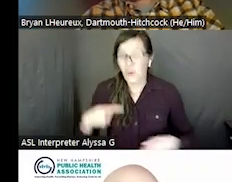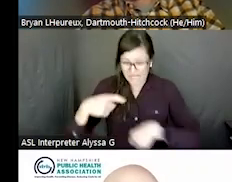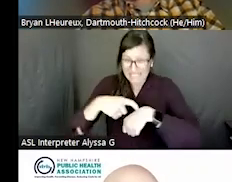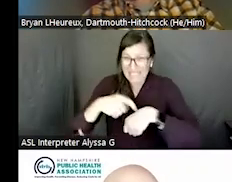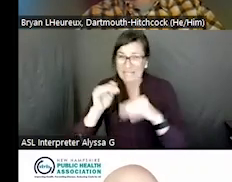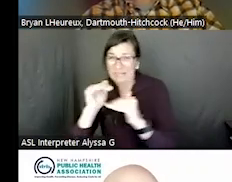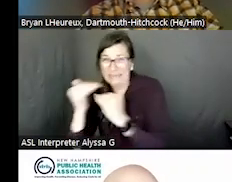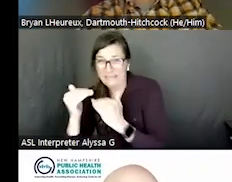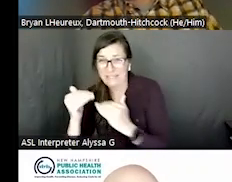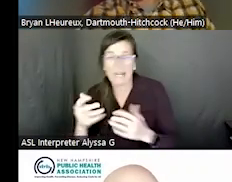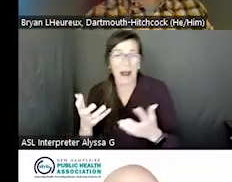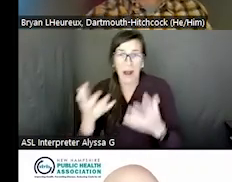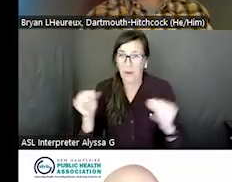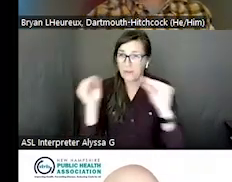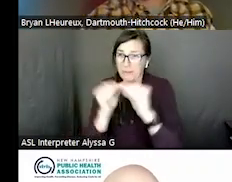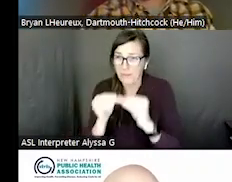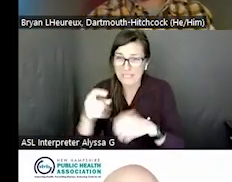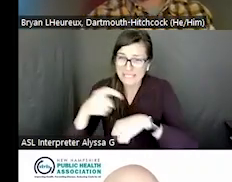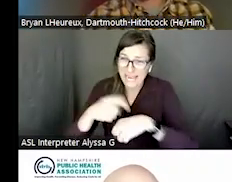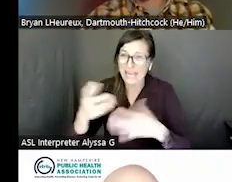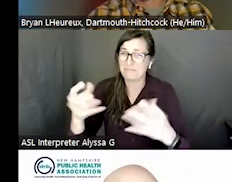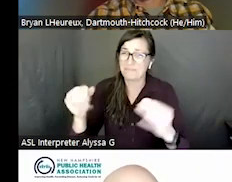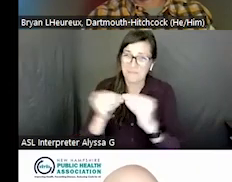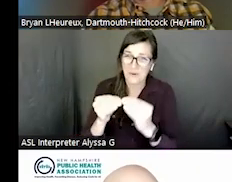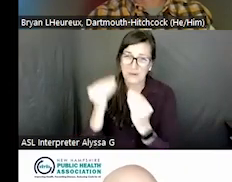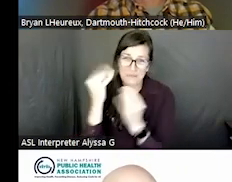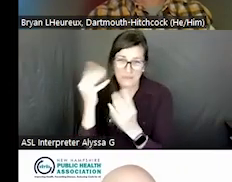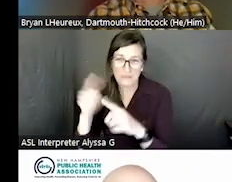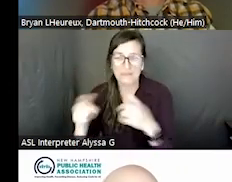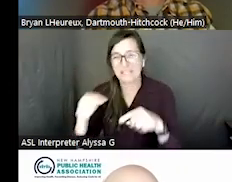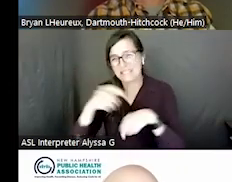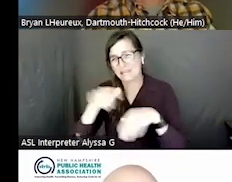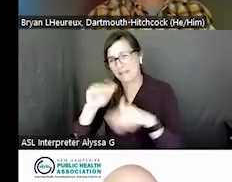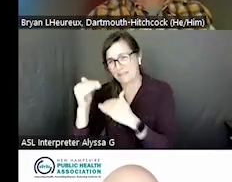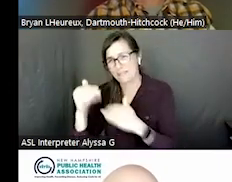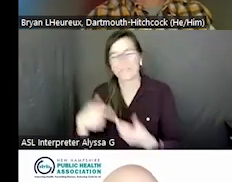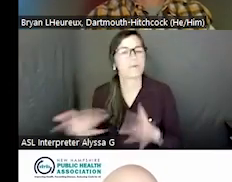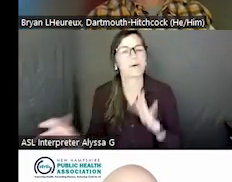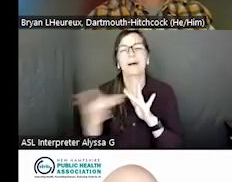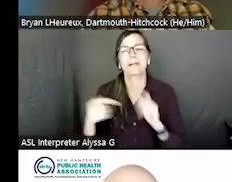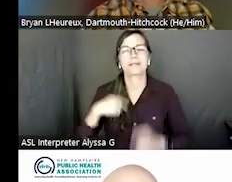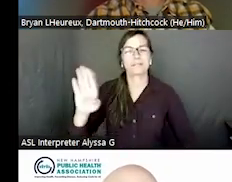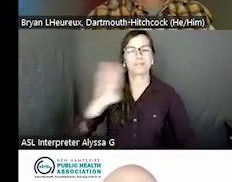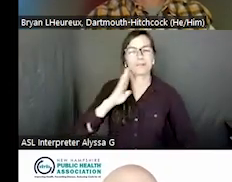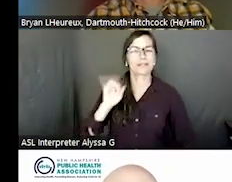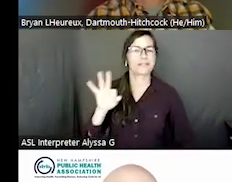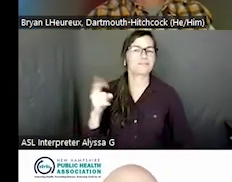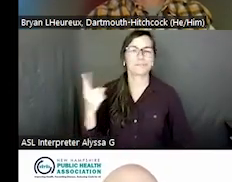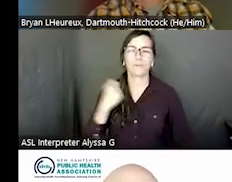unpack it all for you, but I think I'll stop now. There's my contact information, and I'd be happy to answer any questions.